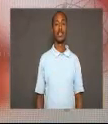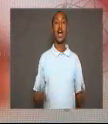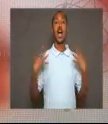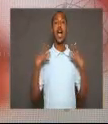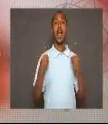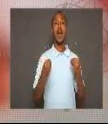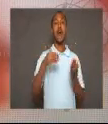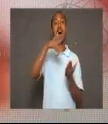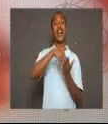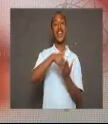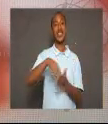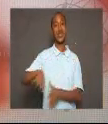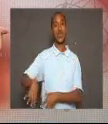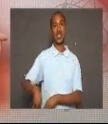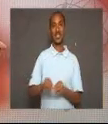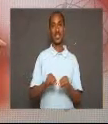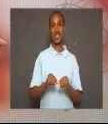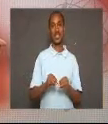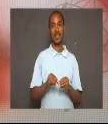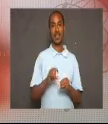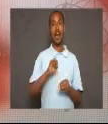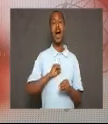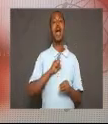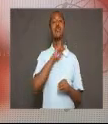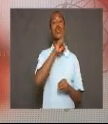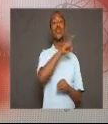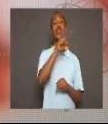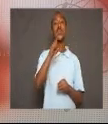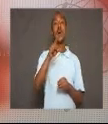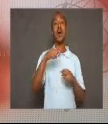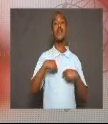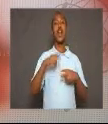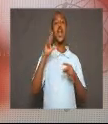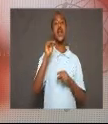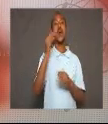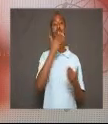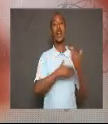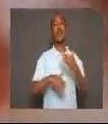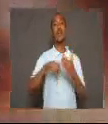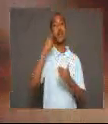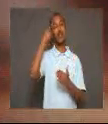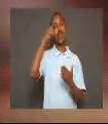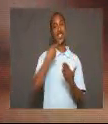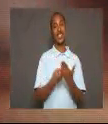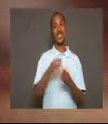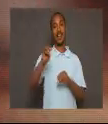Hello again, students. I am sure you had no trouble with this activity.